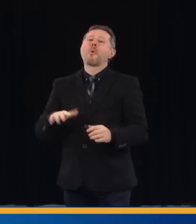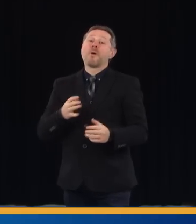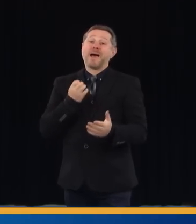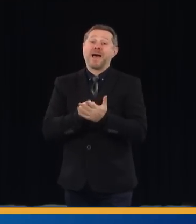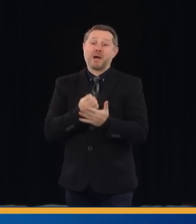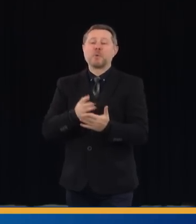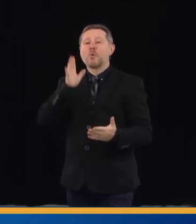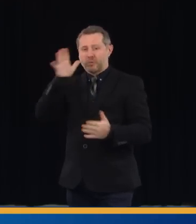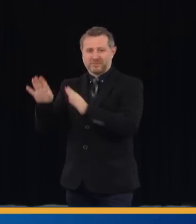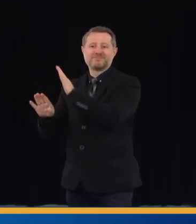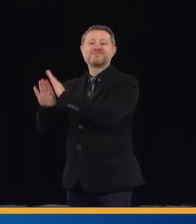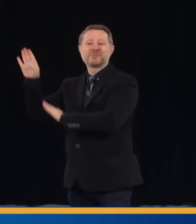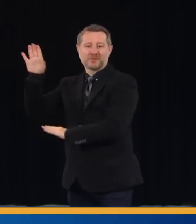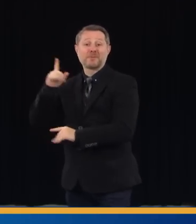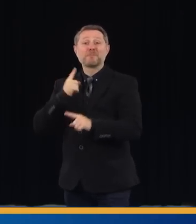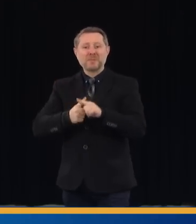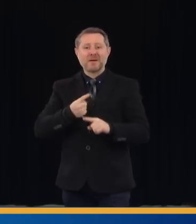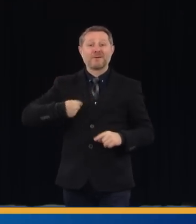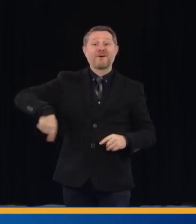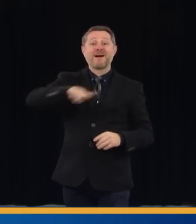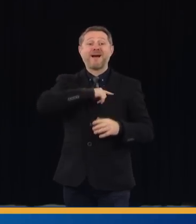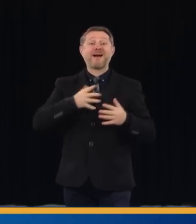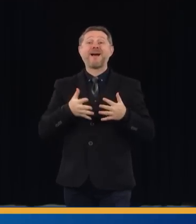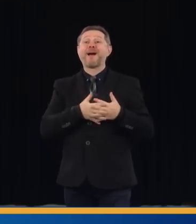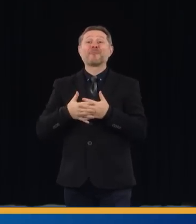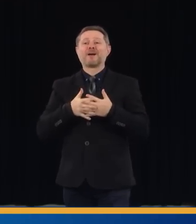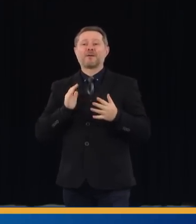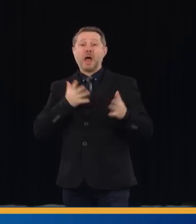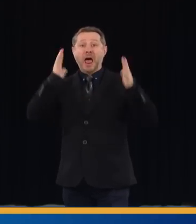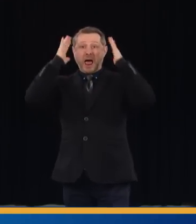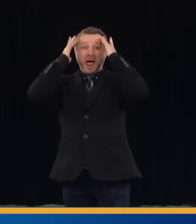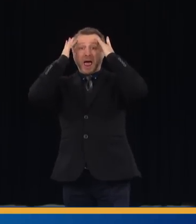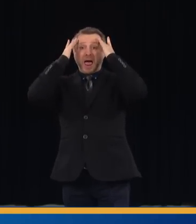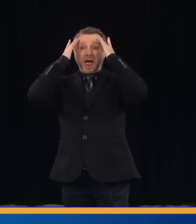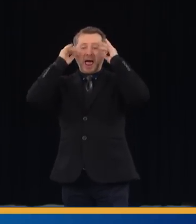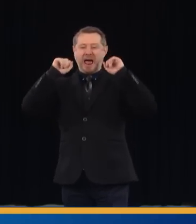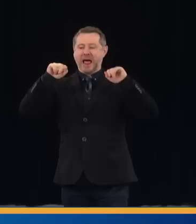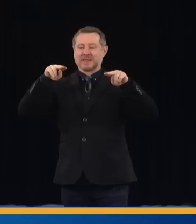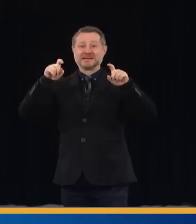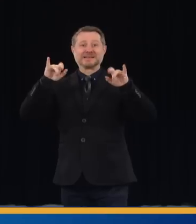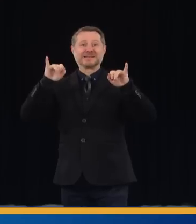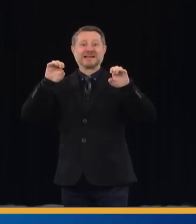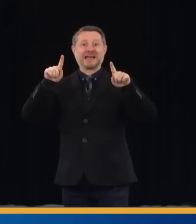the anxiety. The anxiety is what is most oppressive here. Not knowing